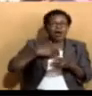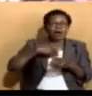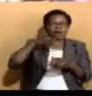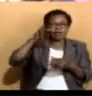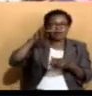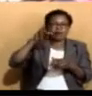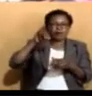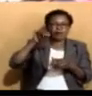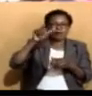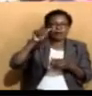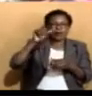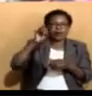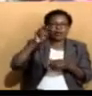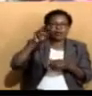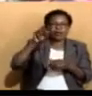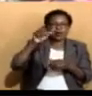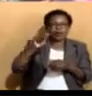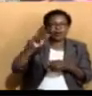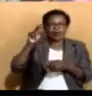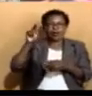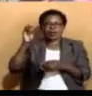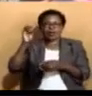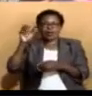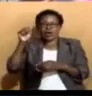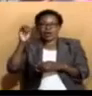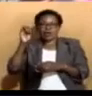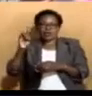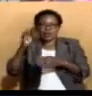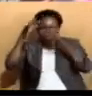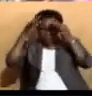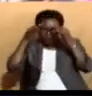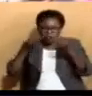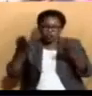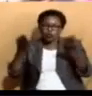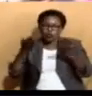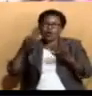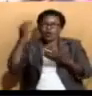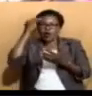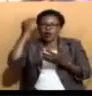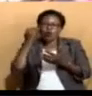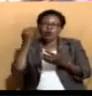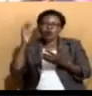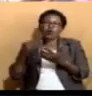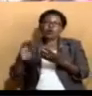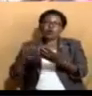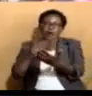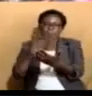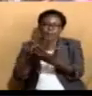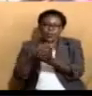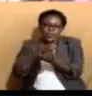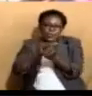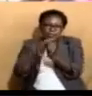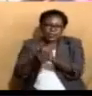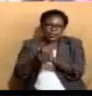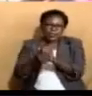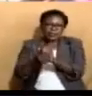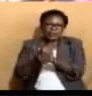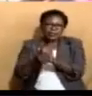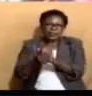KI decision where the Court of Appeal, in its wisdom, had changed the jurisprudence of voting.